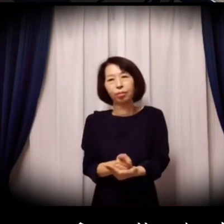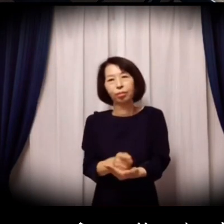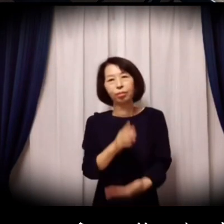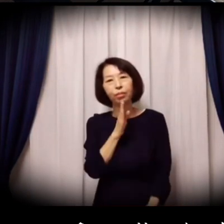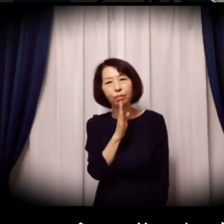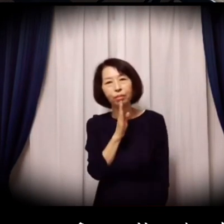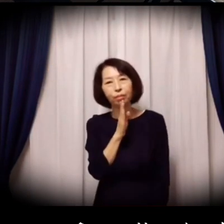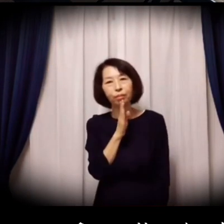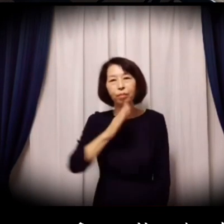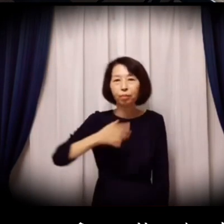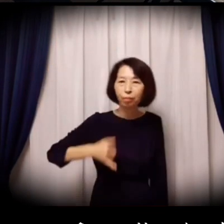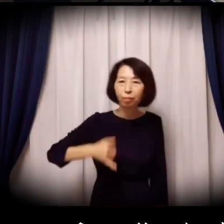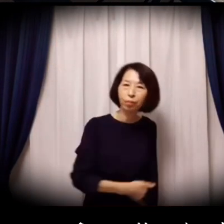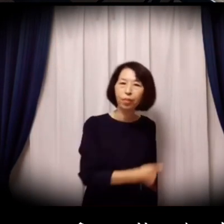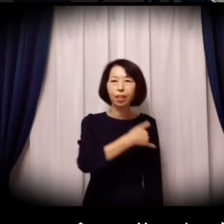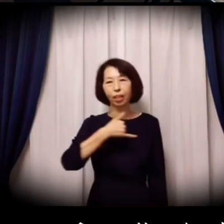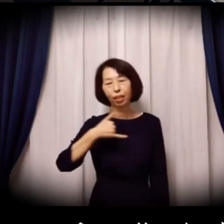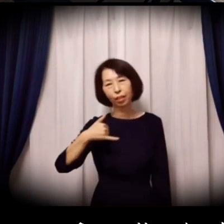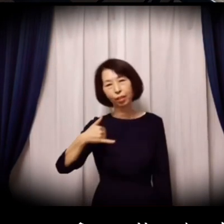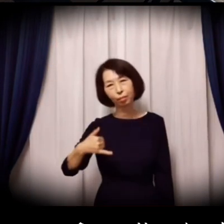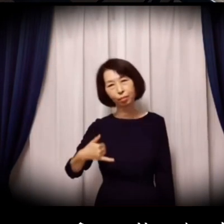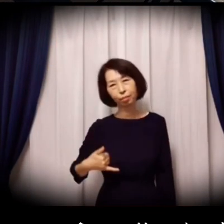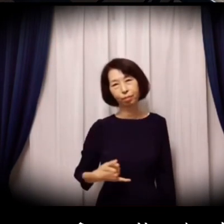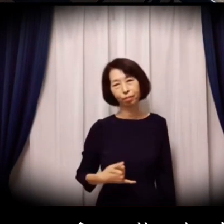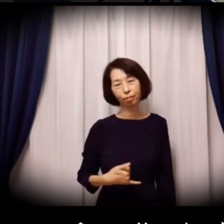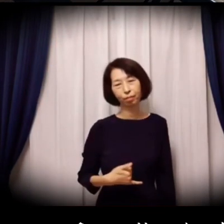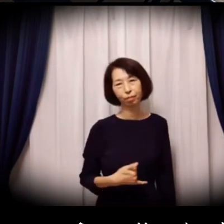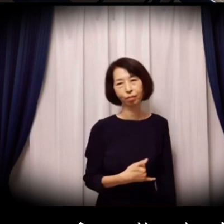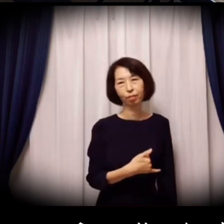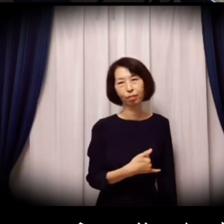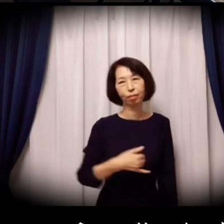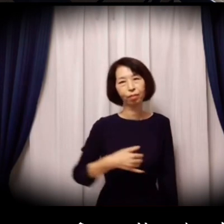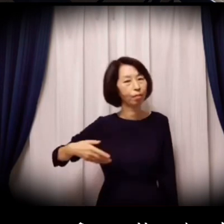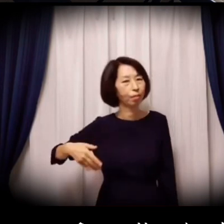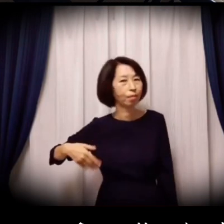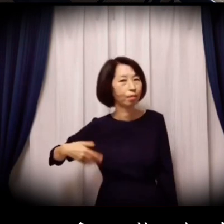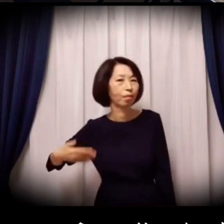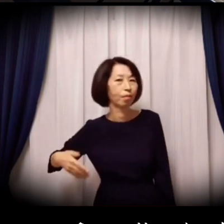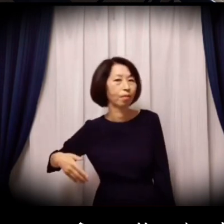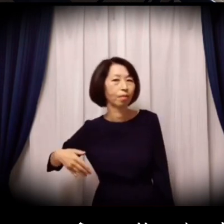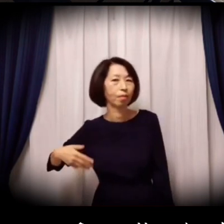Don't know life